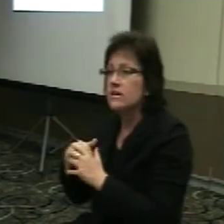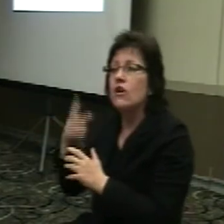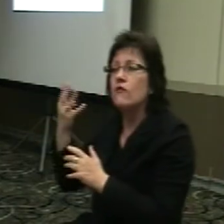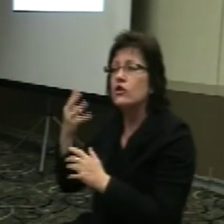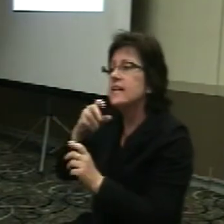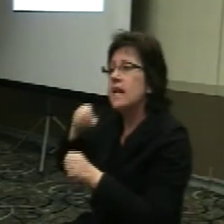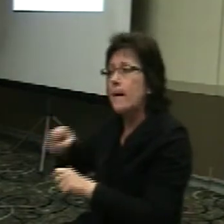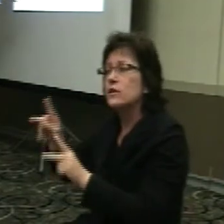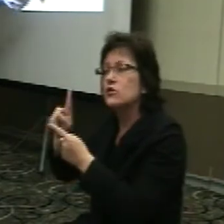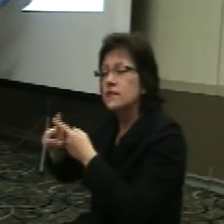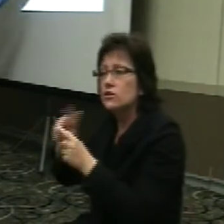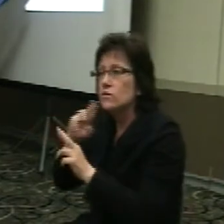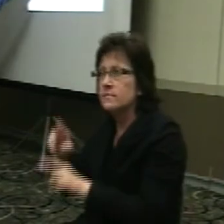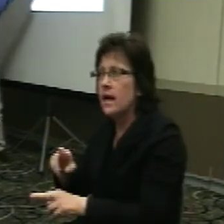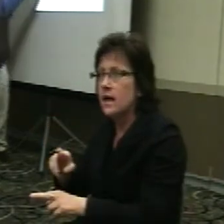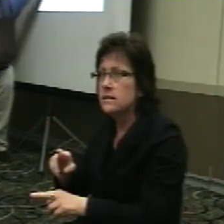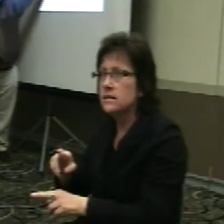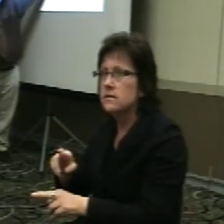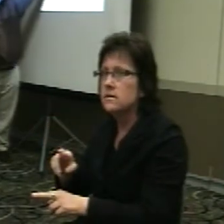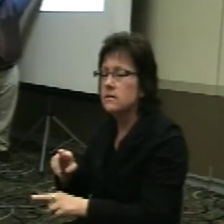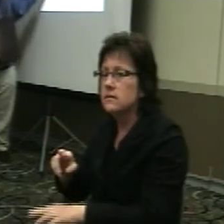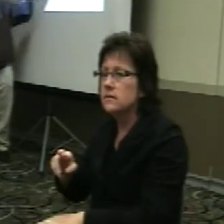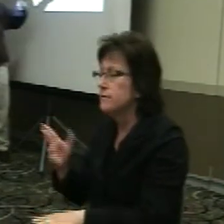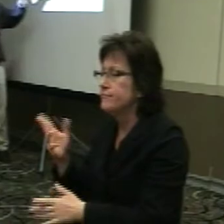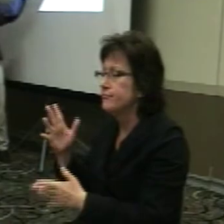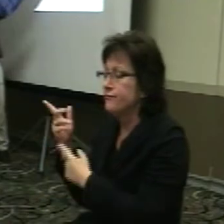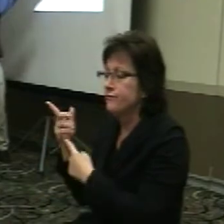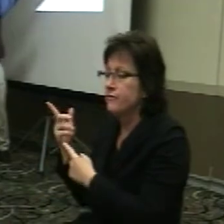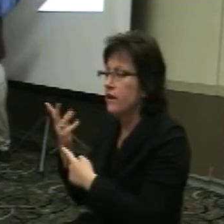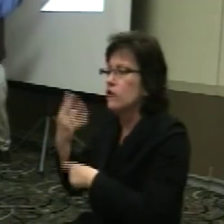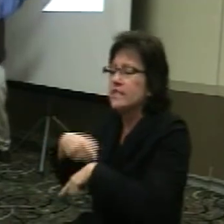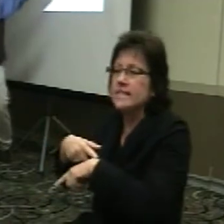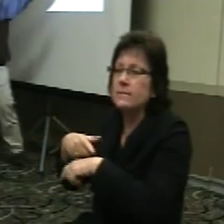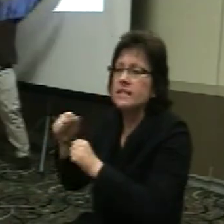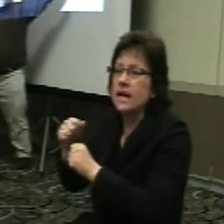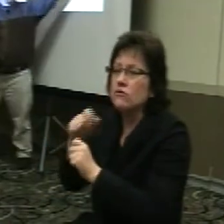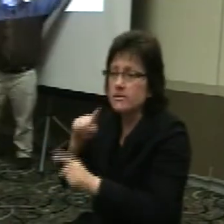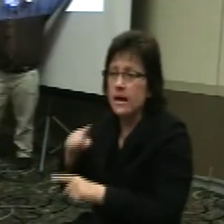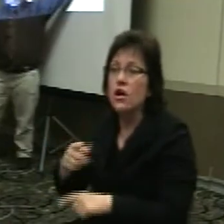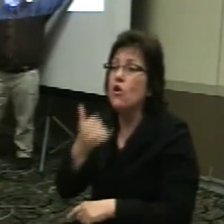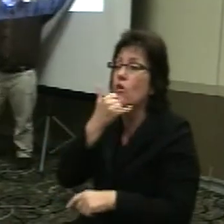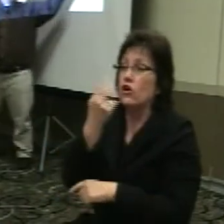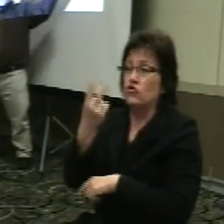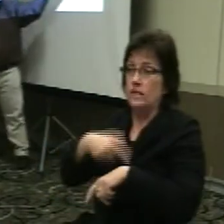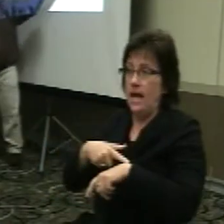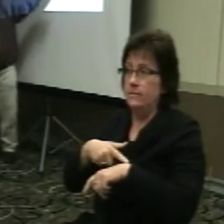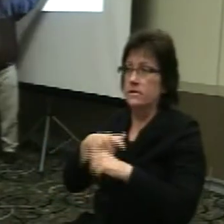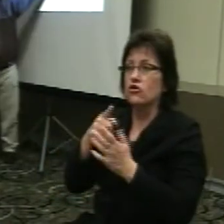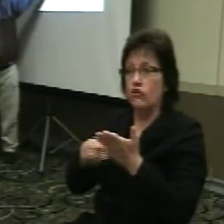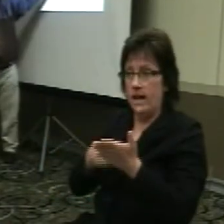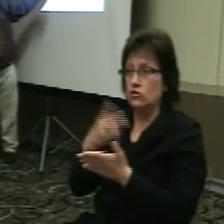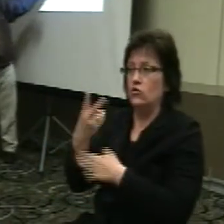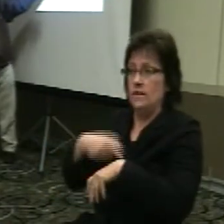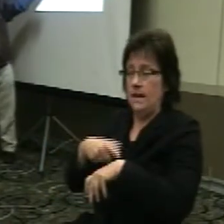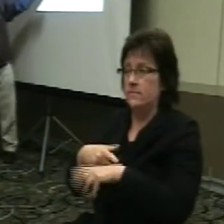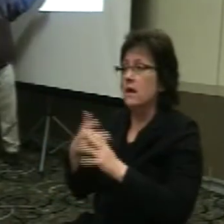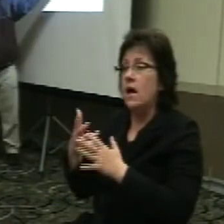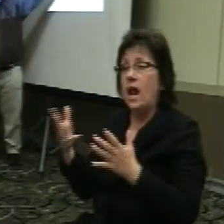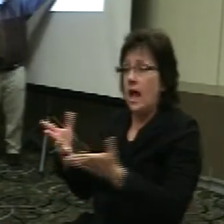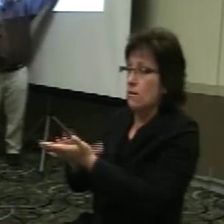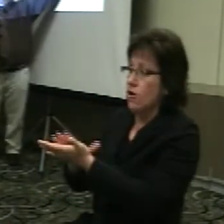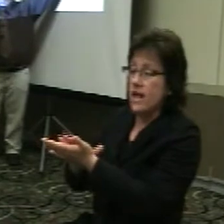to respond. Or I'm sorry, no, this is Rob. We'll say this is Russell. 14 opportunities to respond. Was wrong twice, right? Academic correction 2 times. Lots of